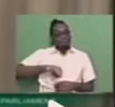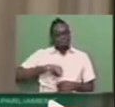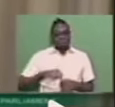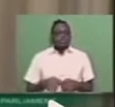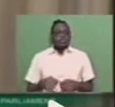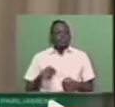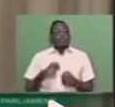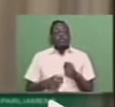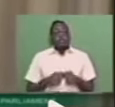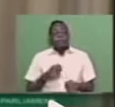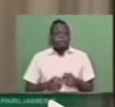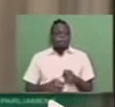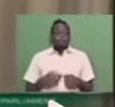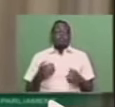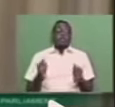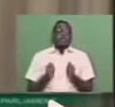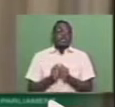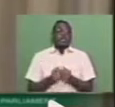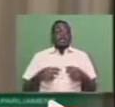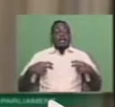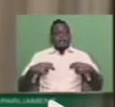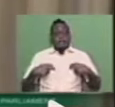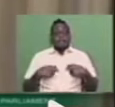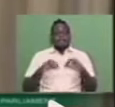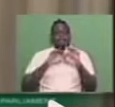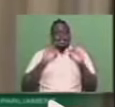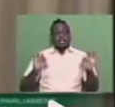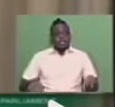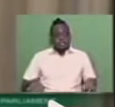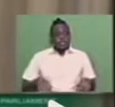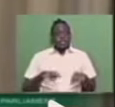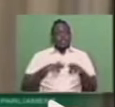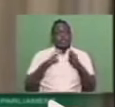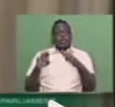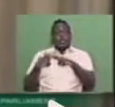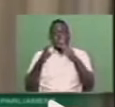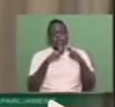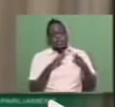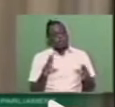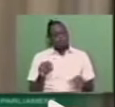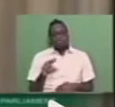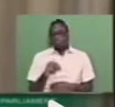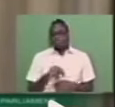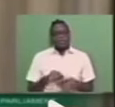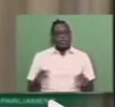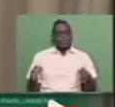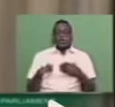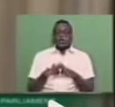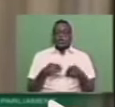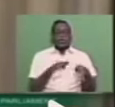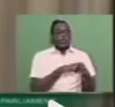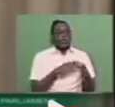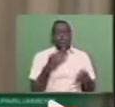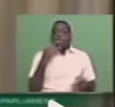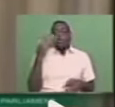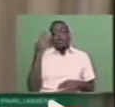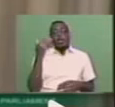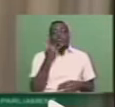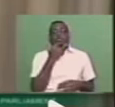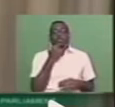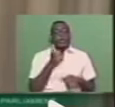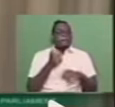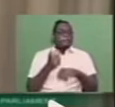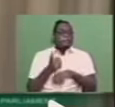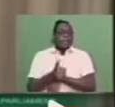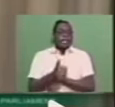recent years. So the government went from blame Kamla, blame COVID, even though Point Lisas estates began collapsing well before